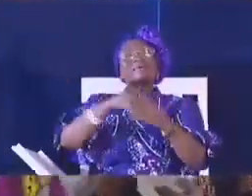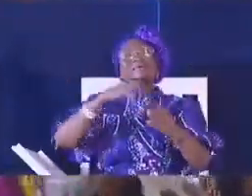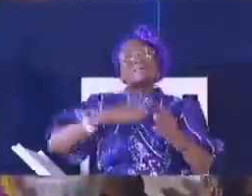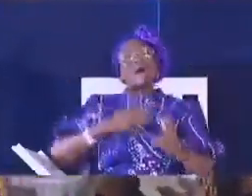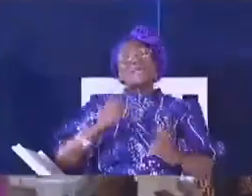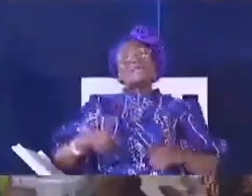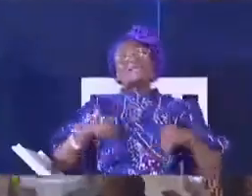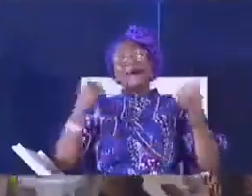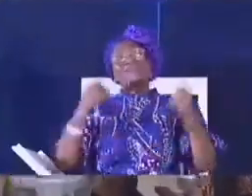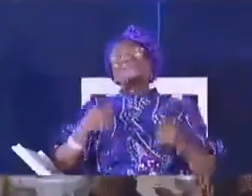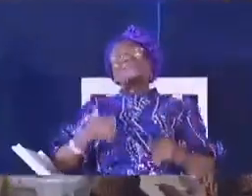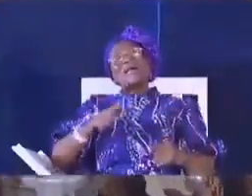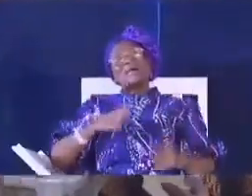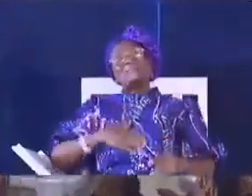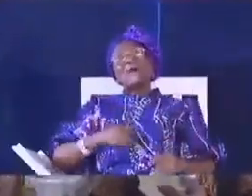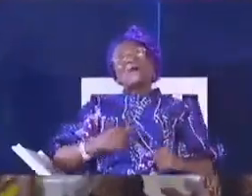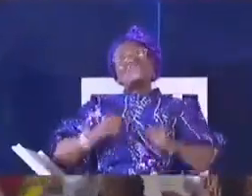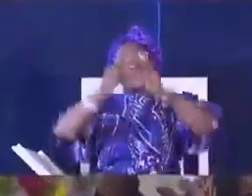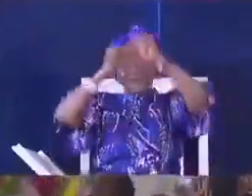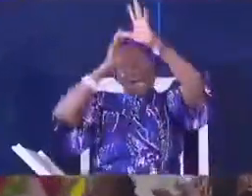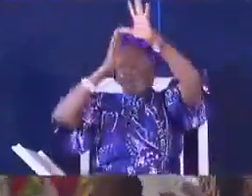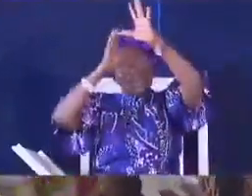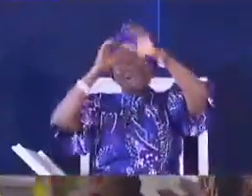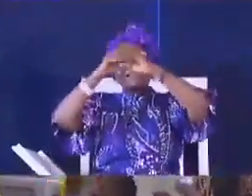that my Father in heaven has not planted